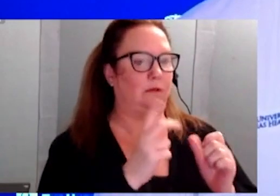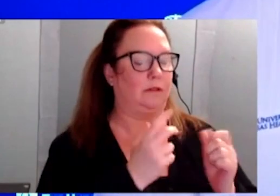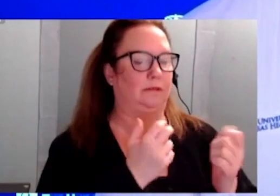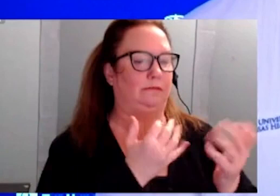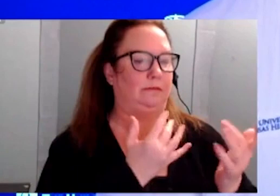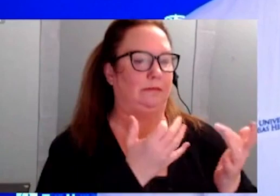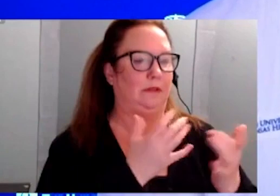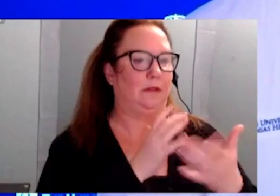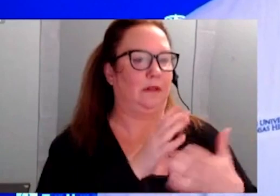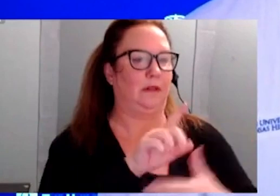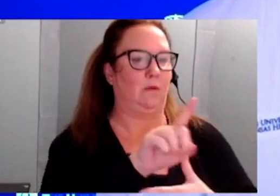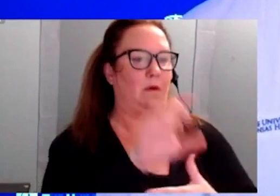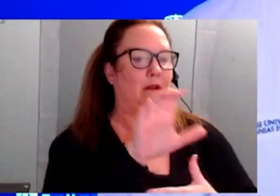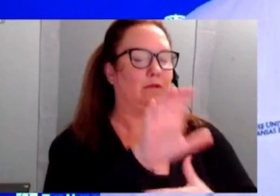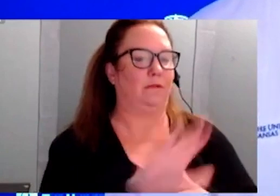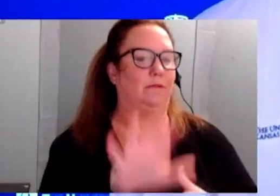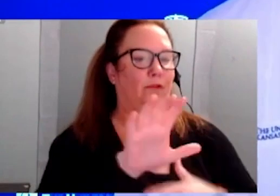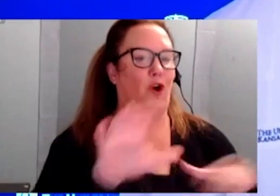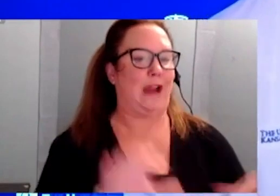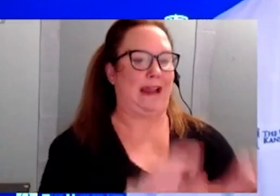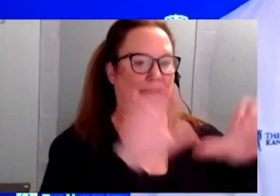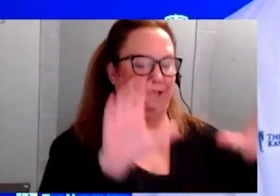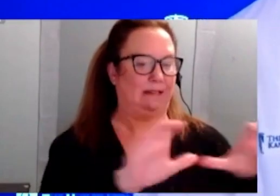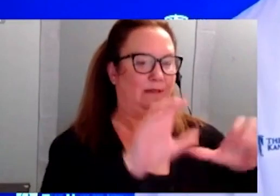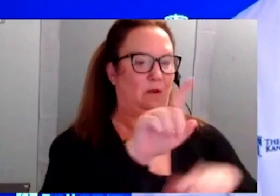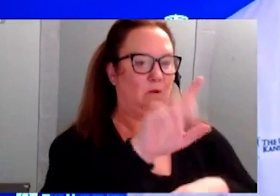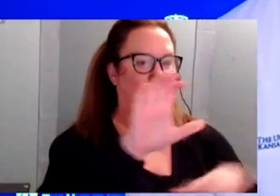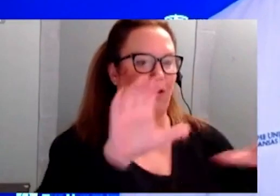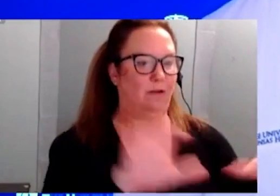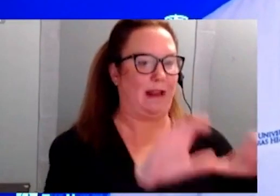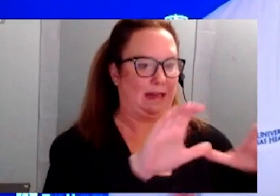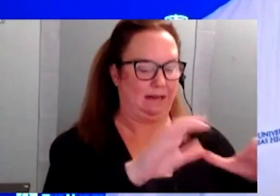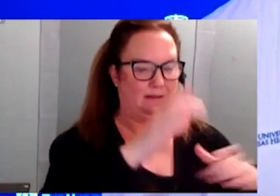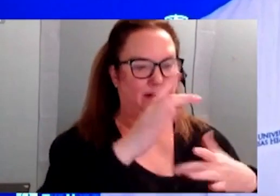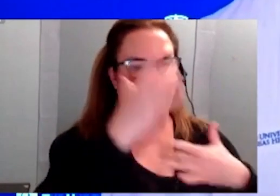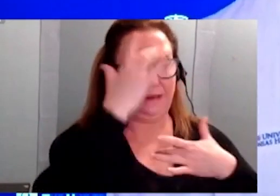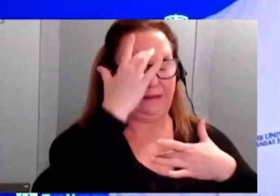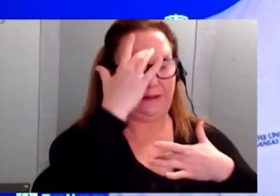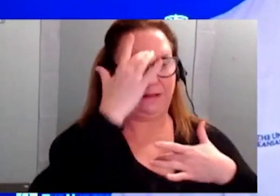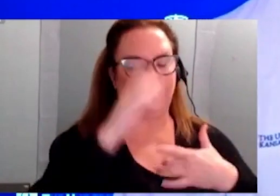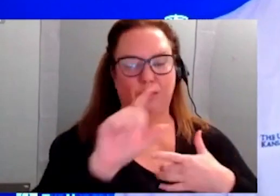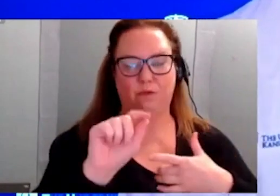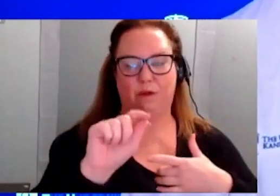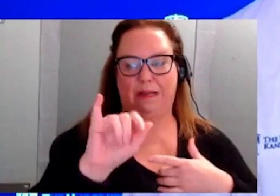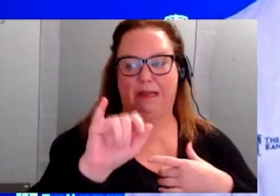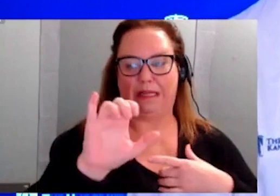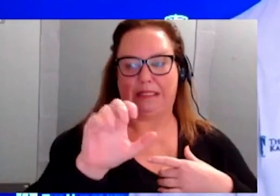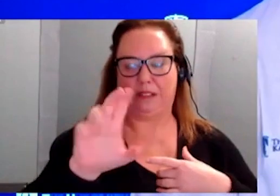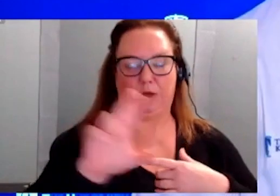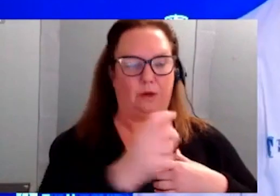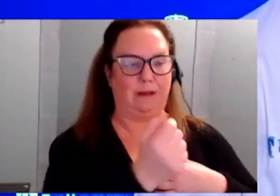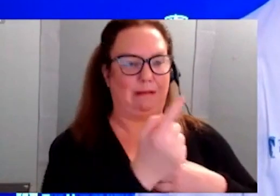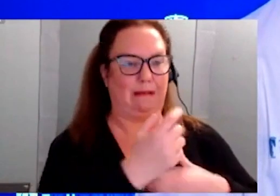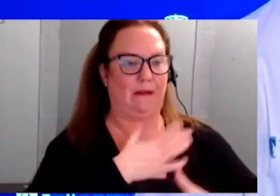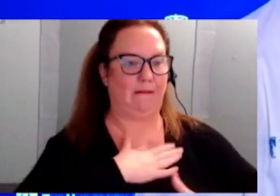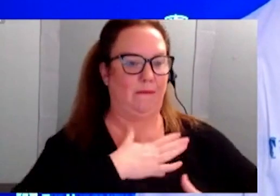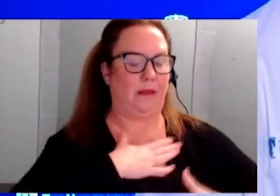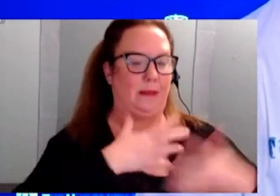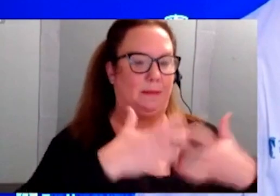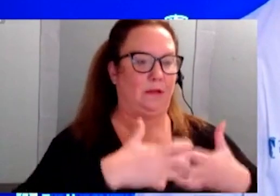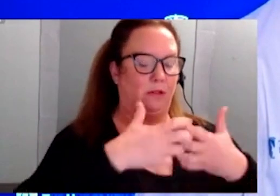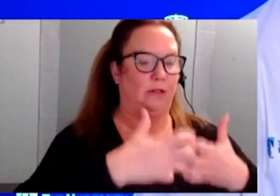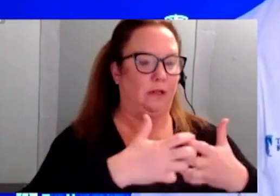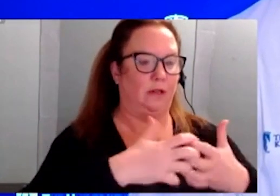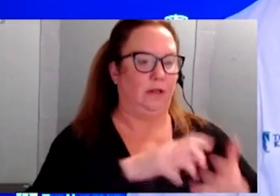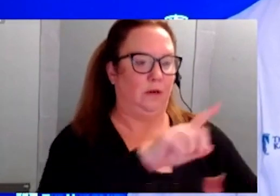point right now for active infections. So 100 active infections, 20 in the ICU and 11 on the ventilator. We still have, though, 100 in that